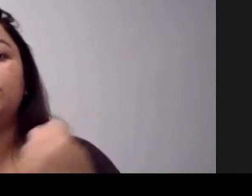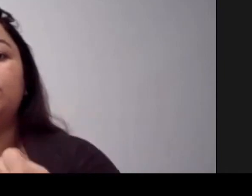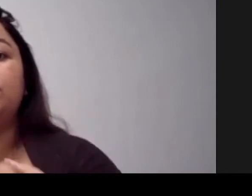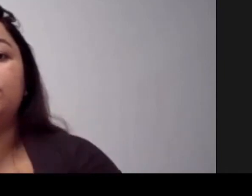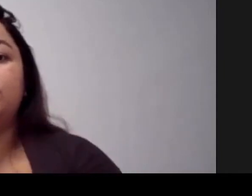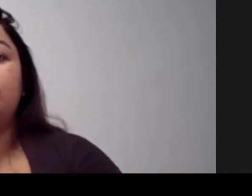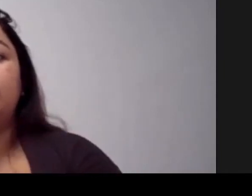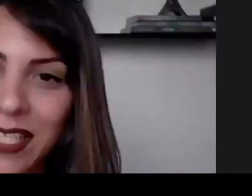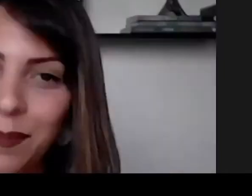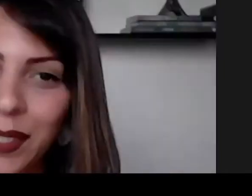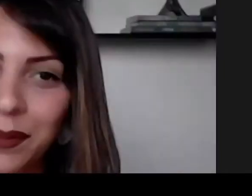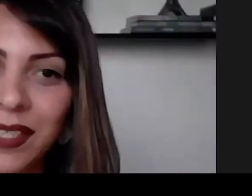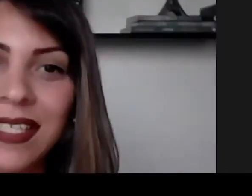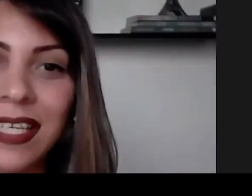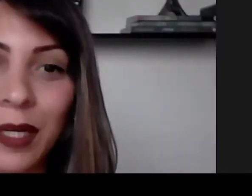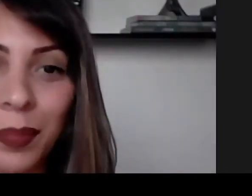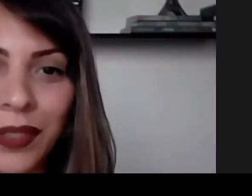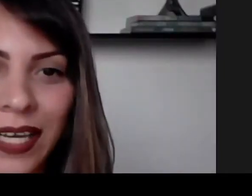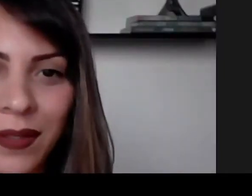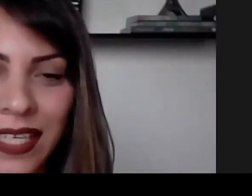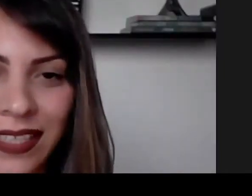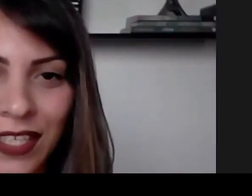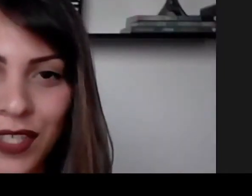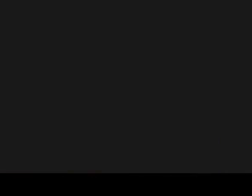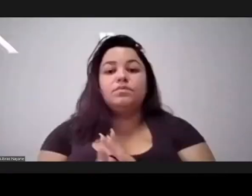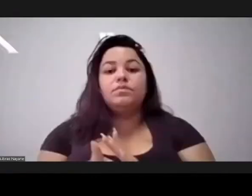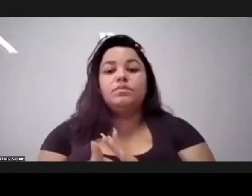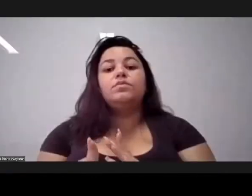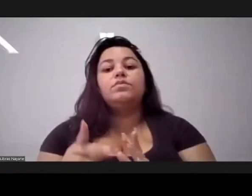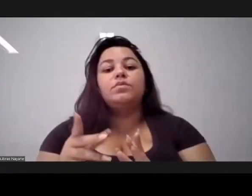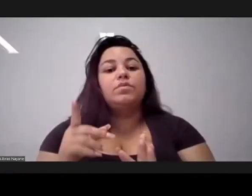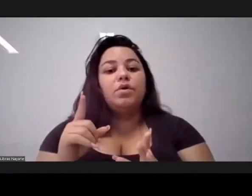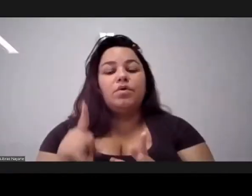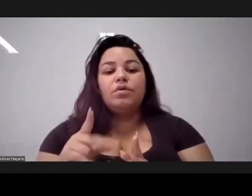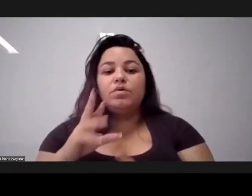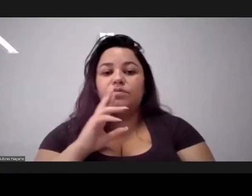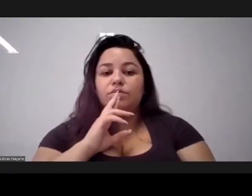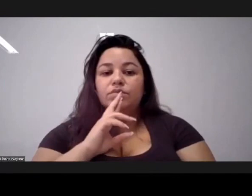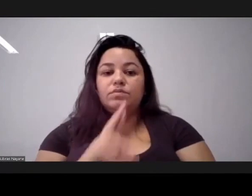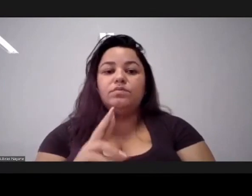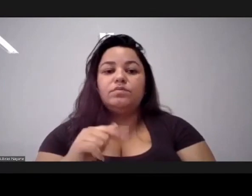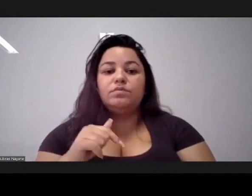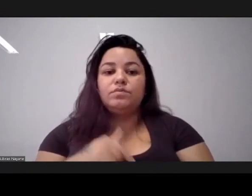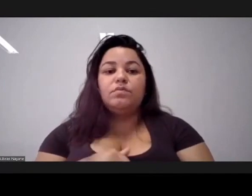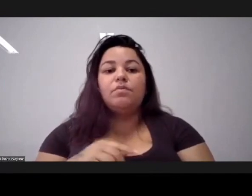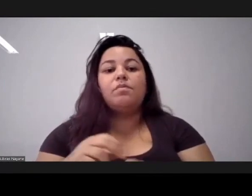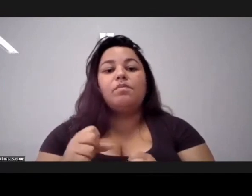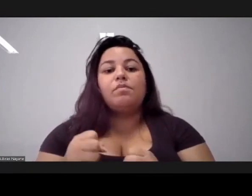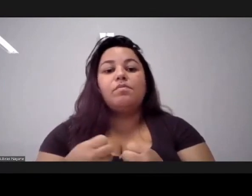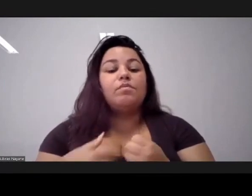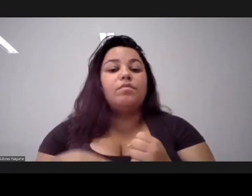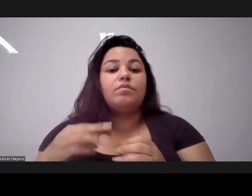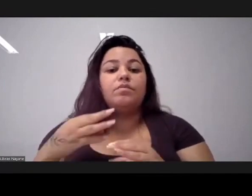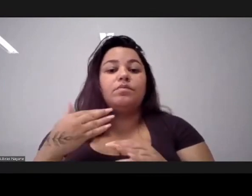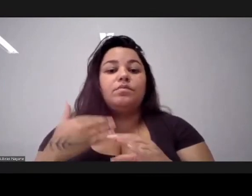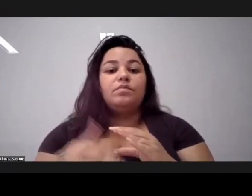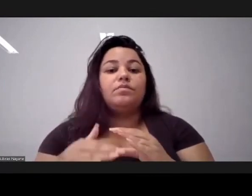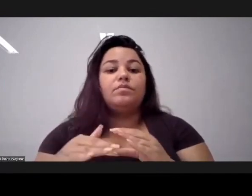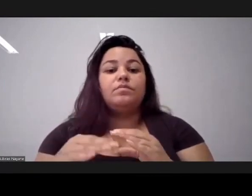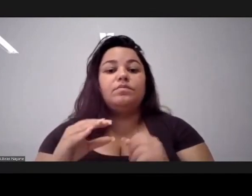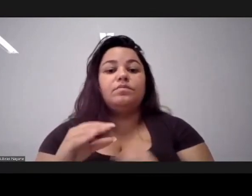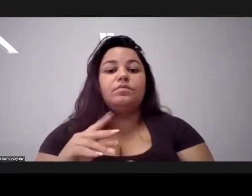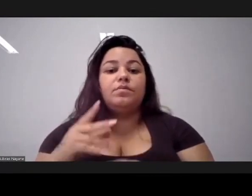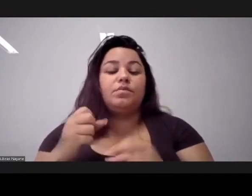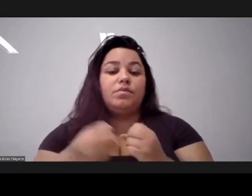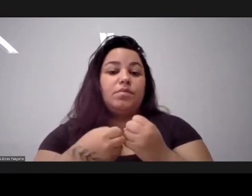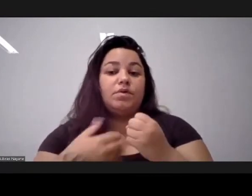here with us in the seminar. For those who are watching us and had questions that were not answered, please